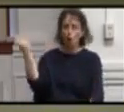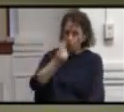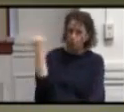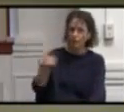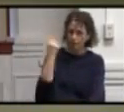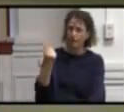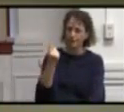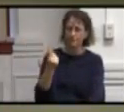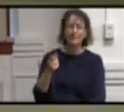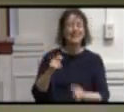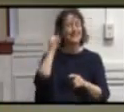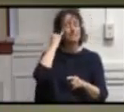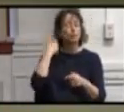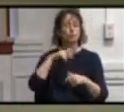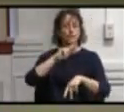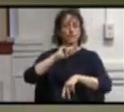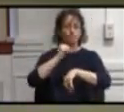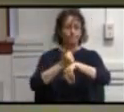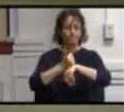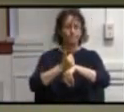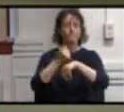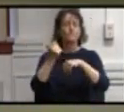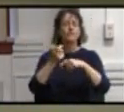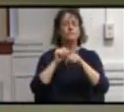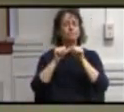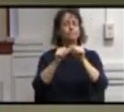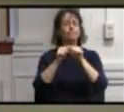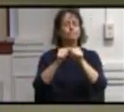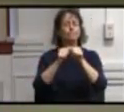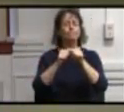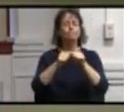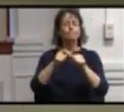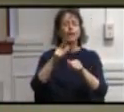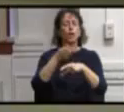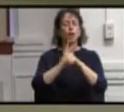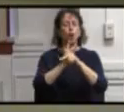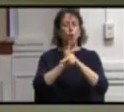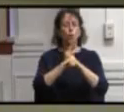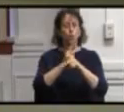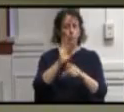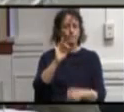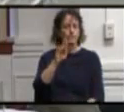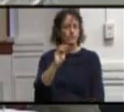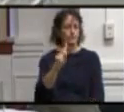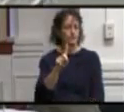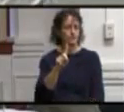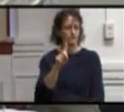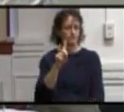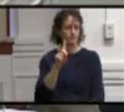about with the revolving loan fund. Okay. Yeah, and what they were talking about with the revolving loan fund and,